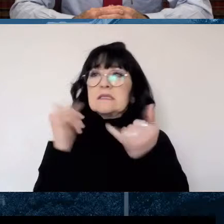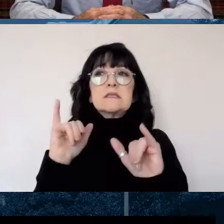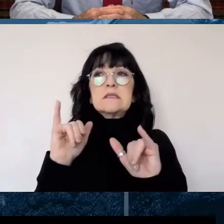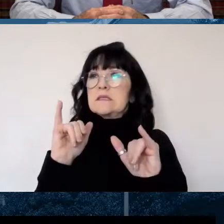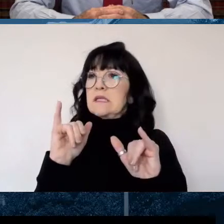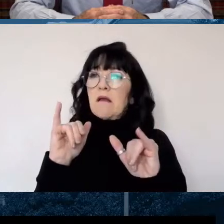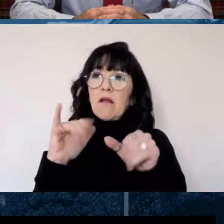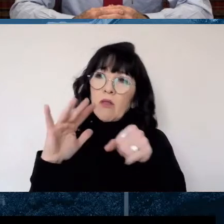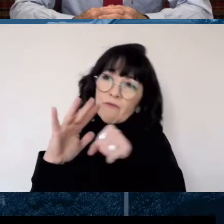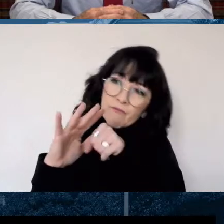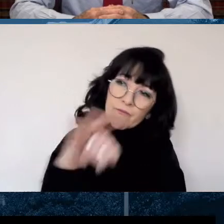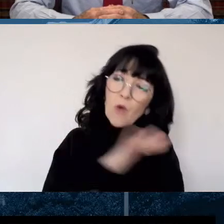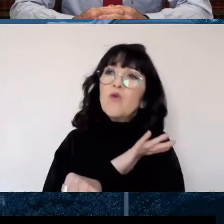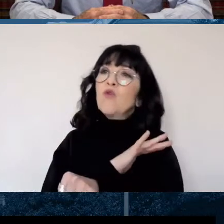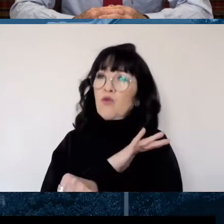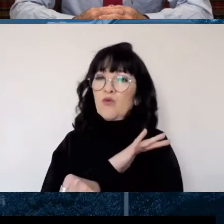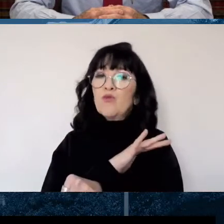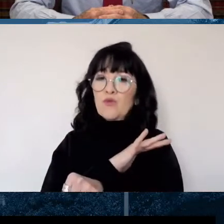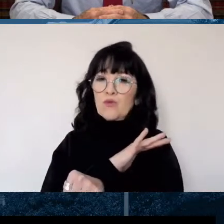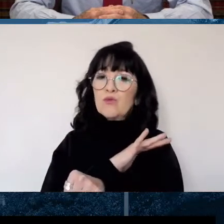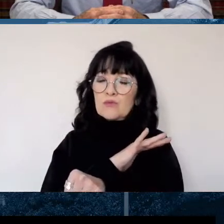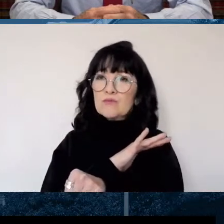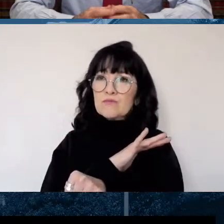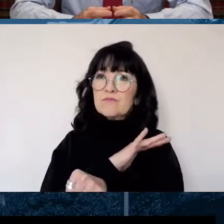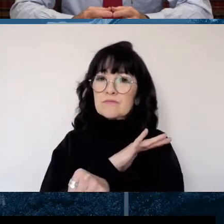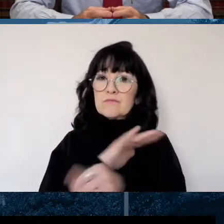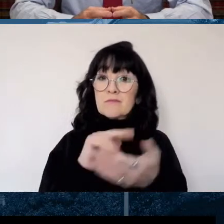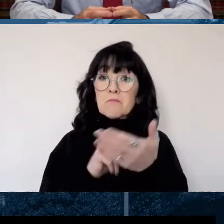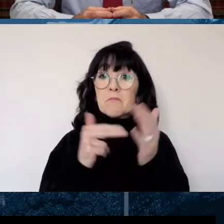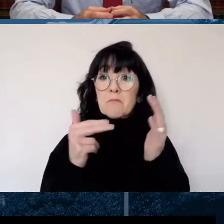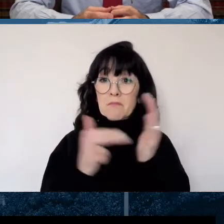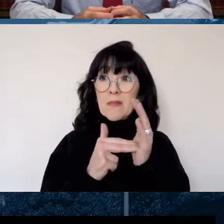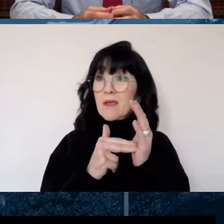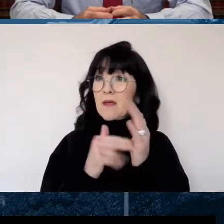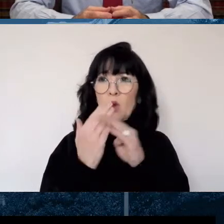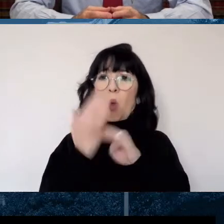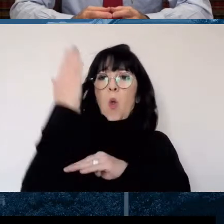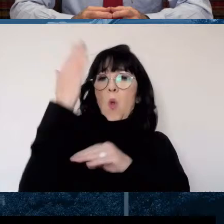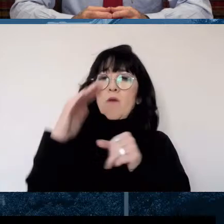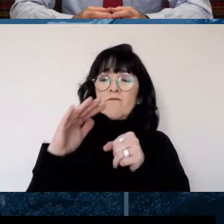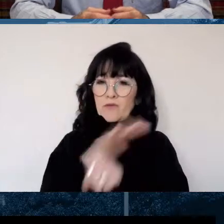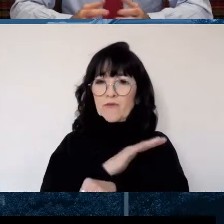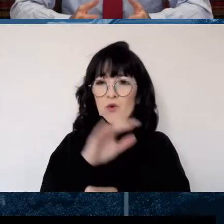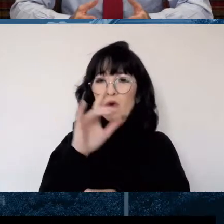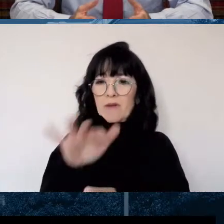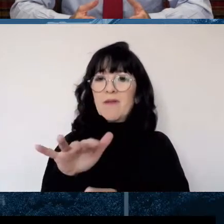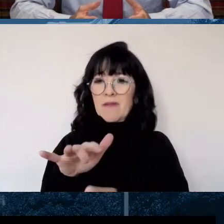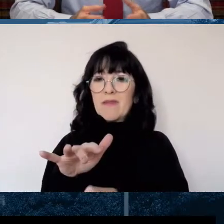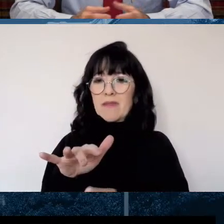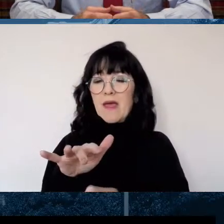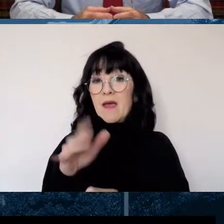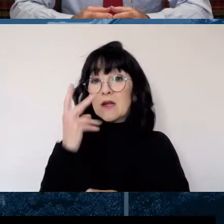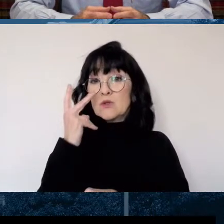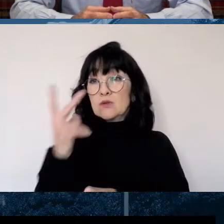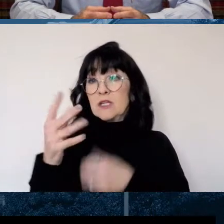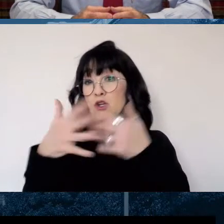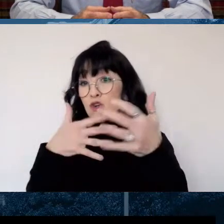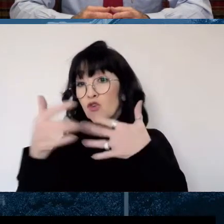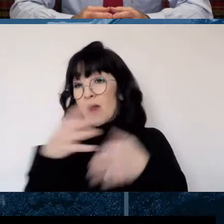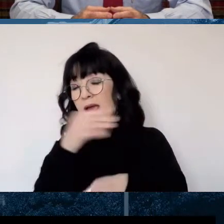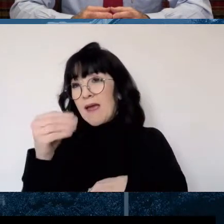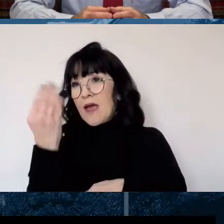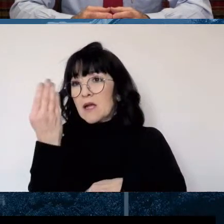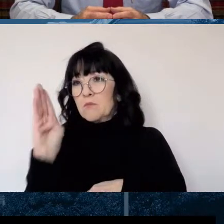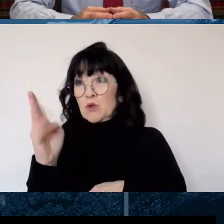gray area and the combination of the gray and the dark blue. And so even if you look at the numbers, they're